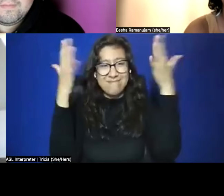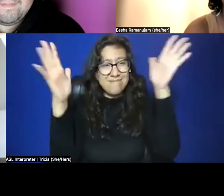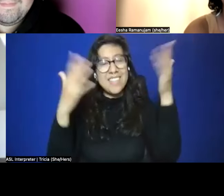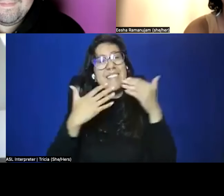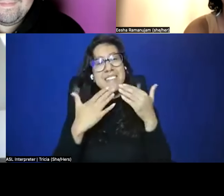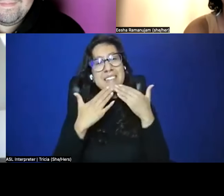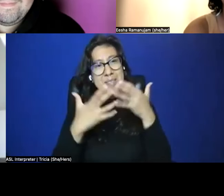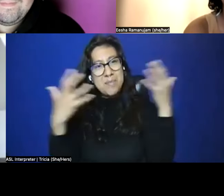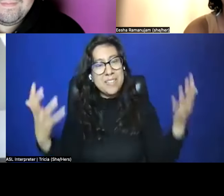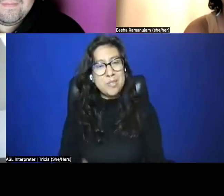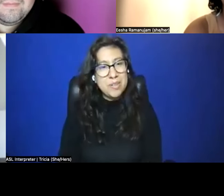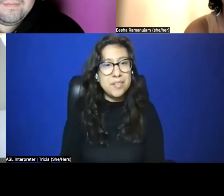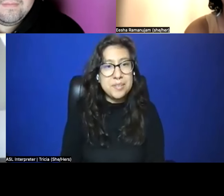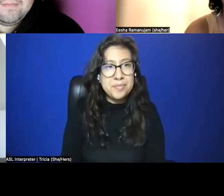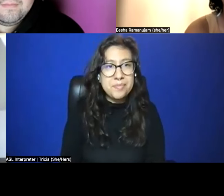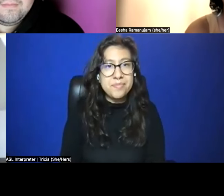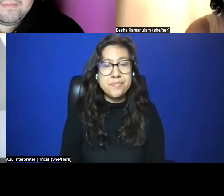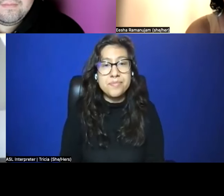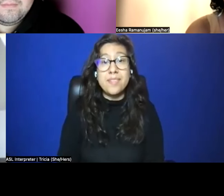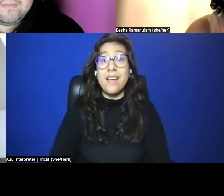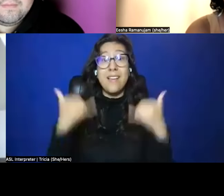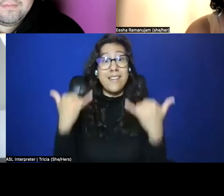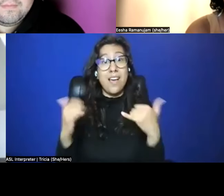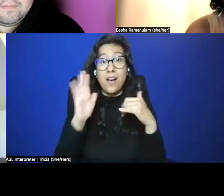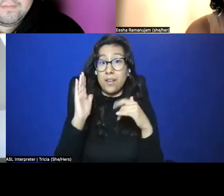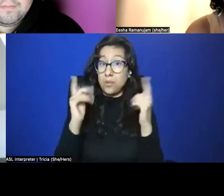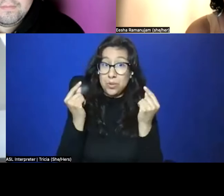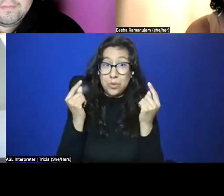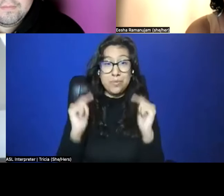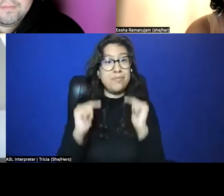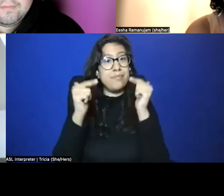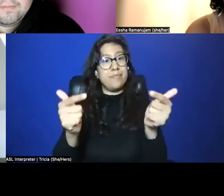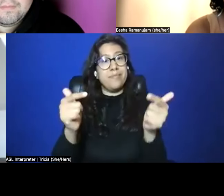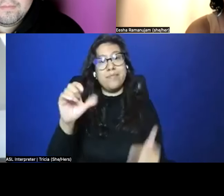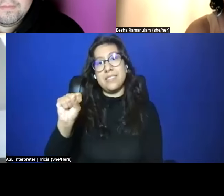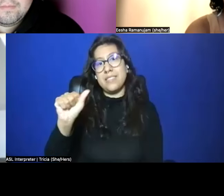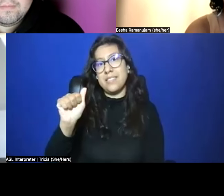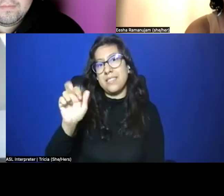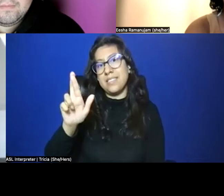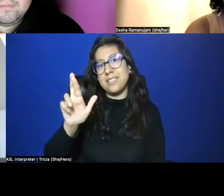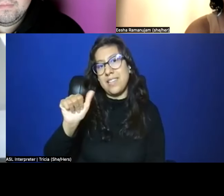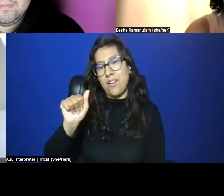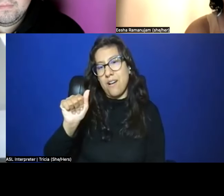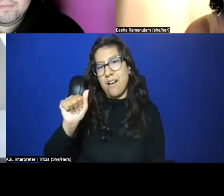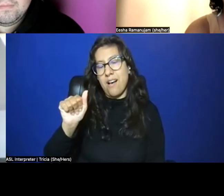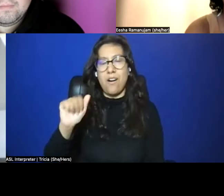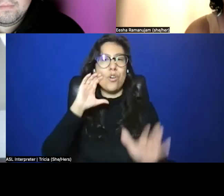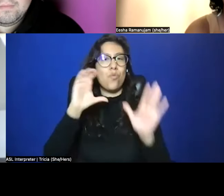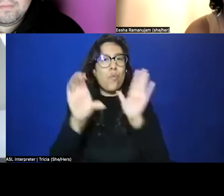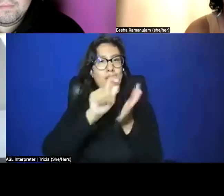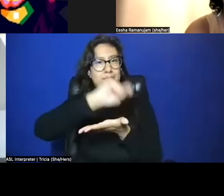Thanks, y'all. And now I'm going to pass it to Sarah, who is our graphic note taker.